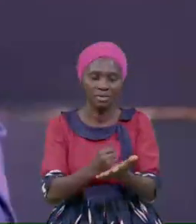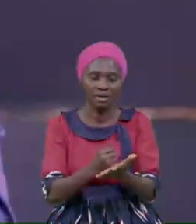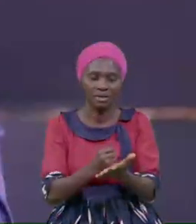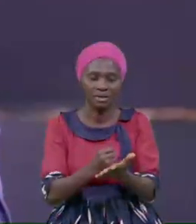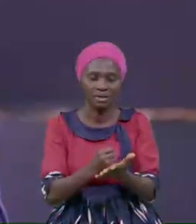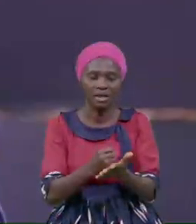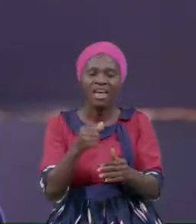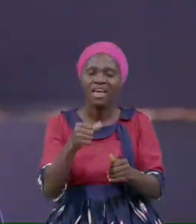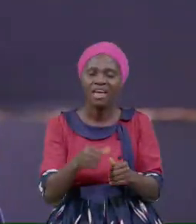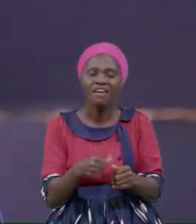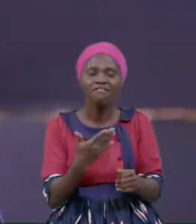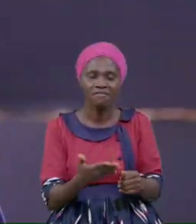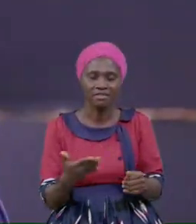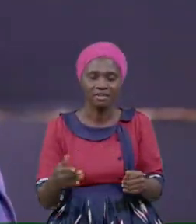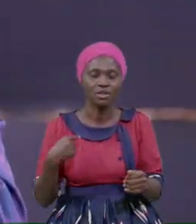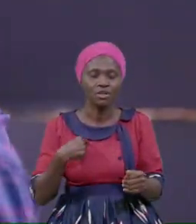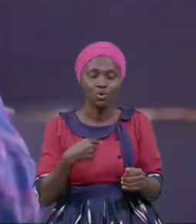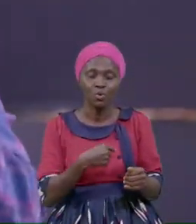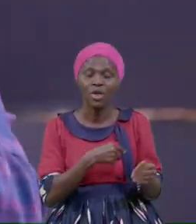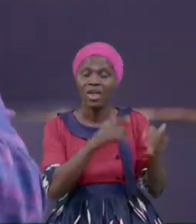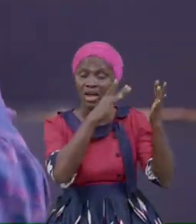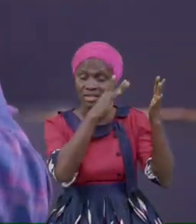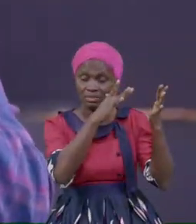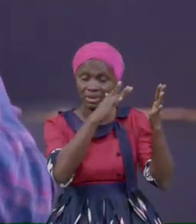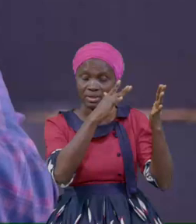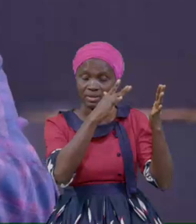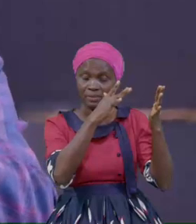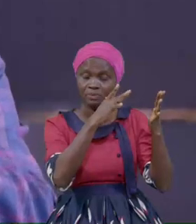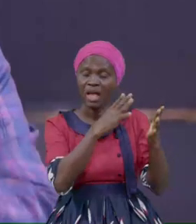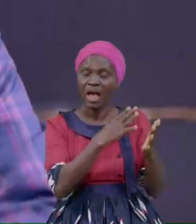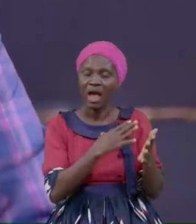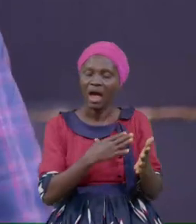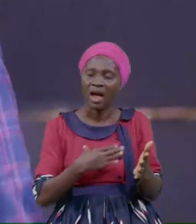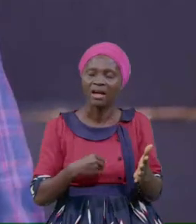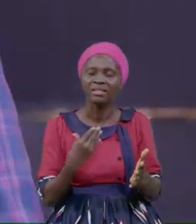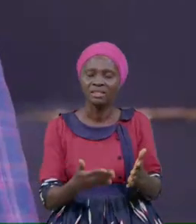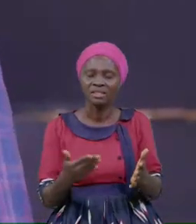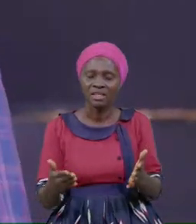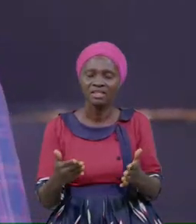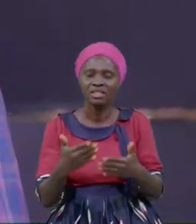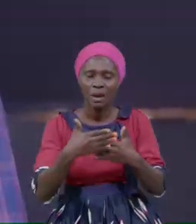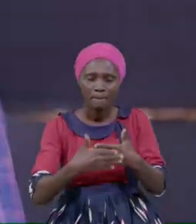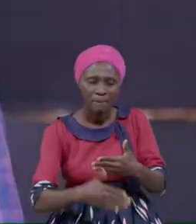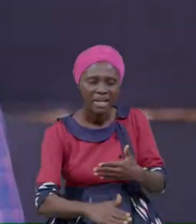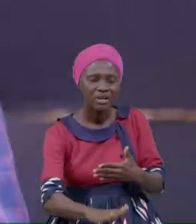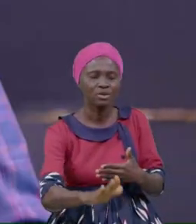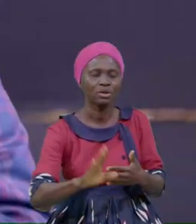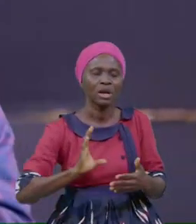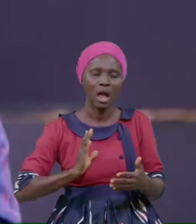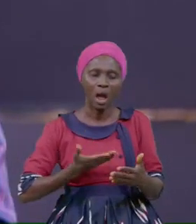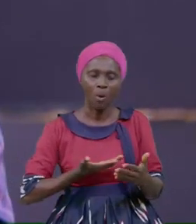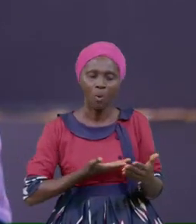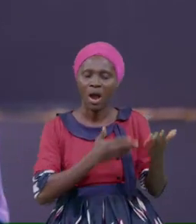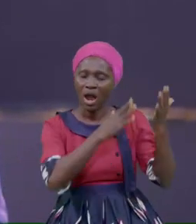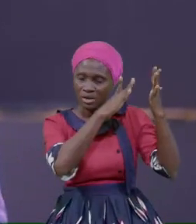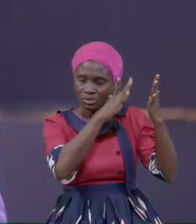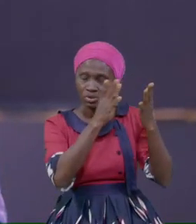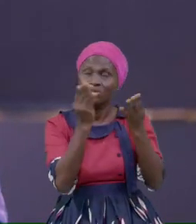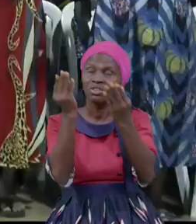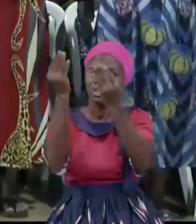Everything we expect and things beyond our expectation, grant